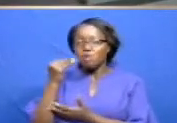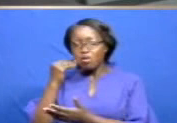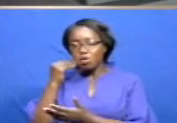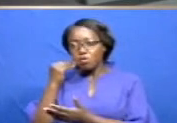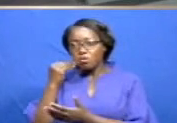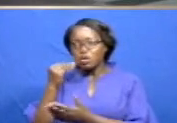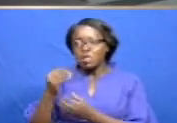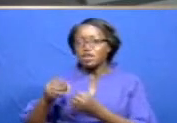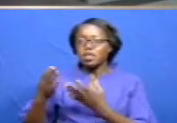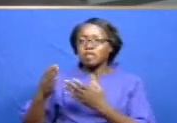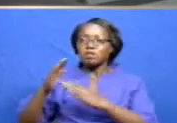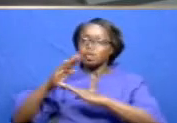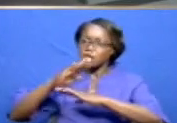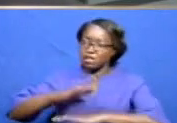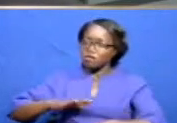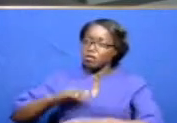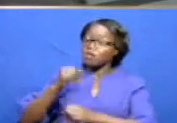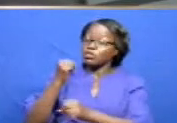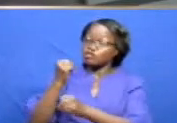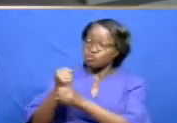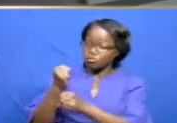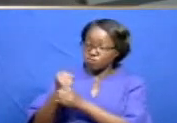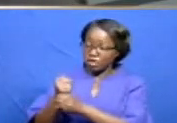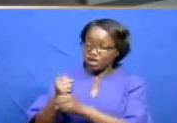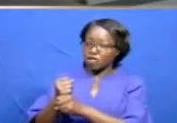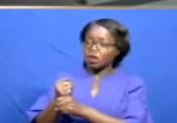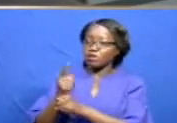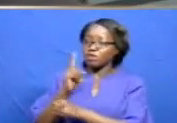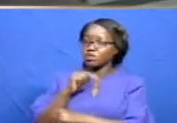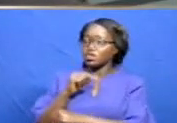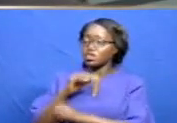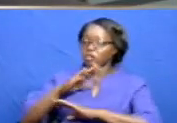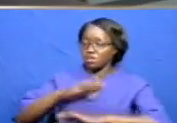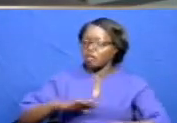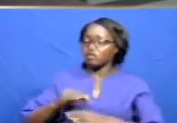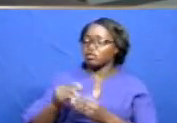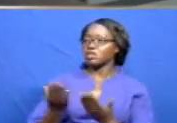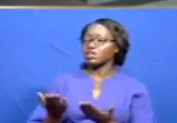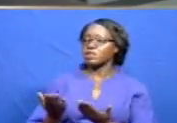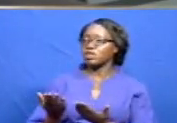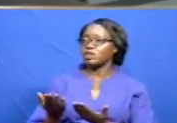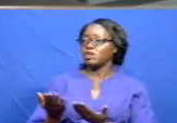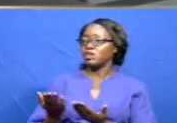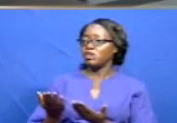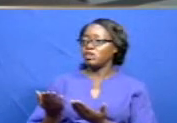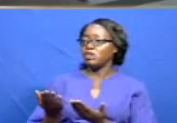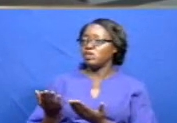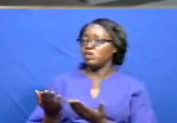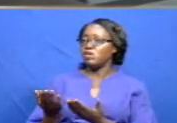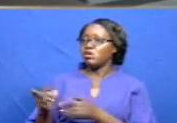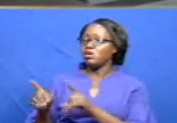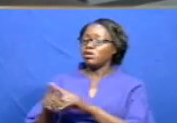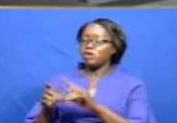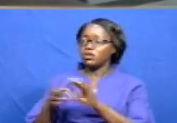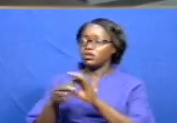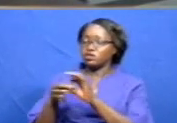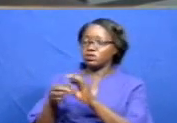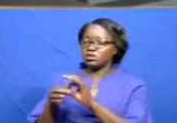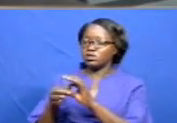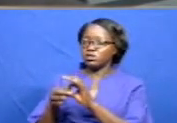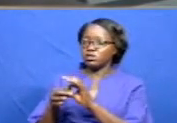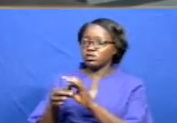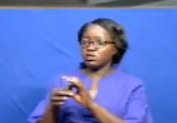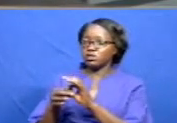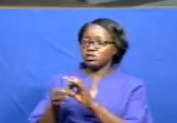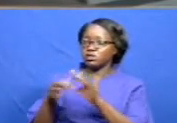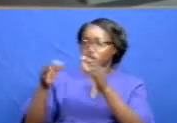of give them relief. And we've done that with our customers. We've given them relief. We've also, as a corporate,